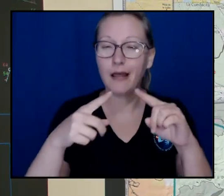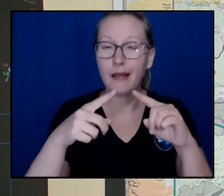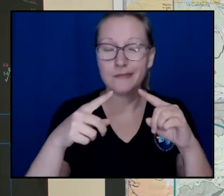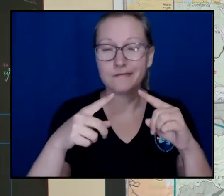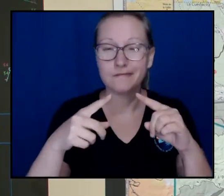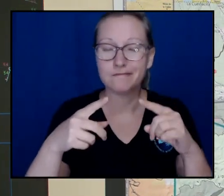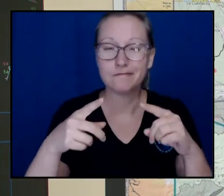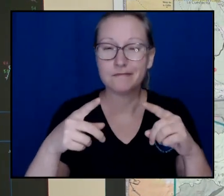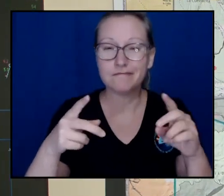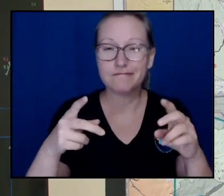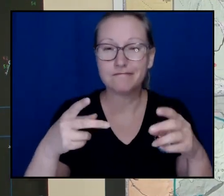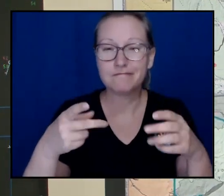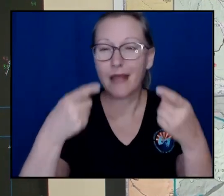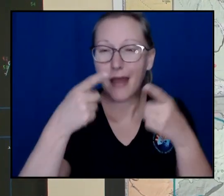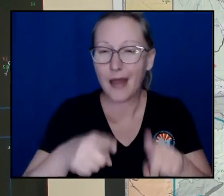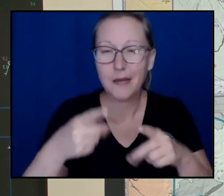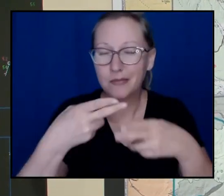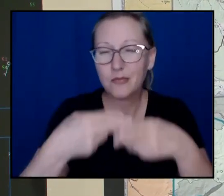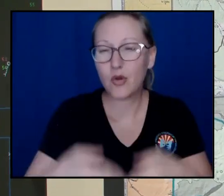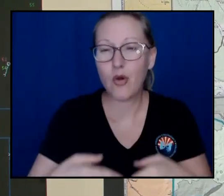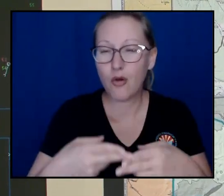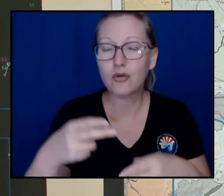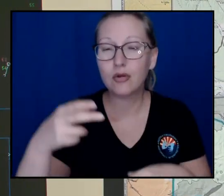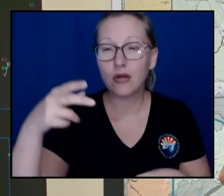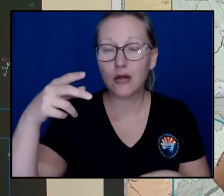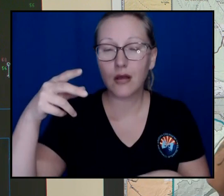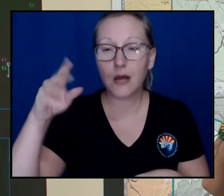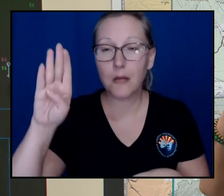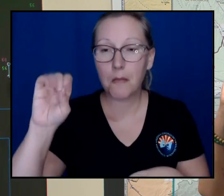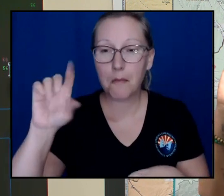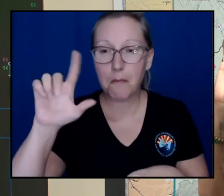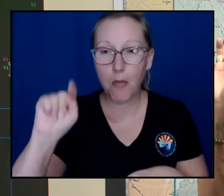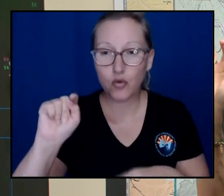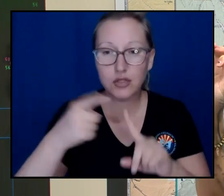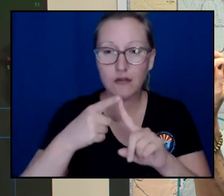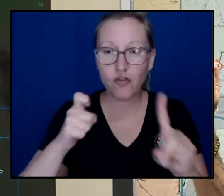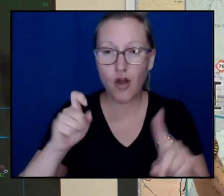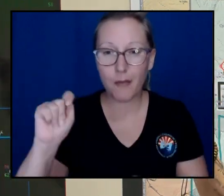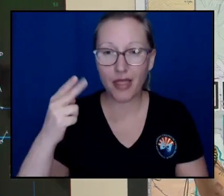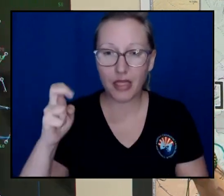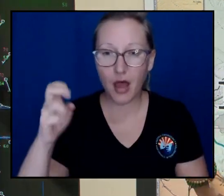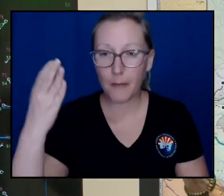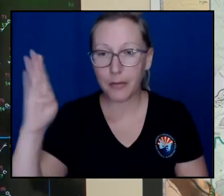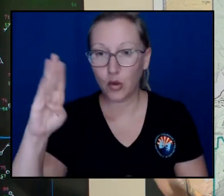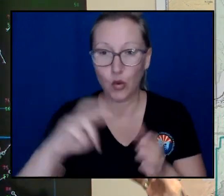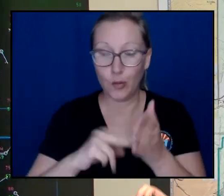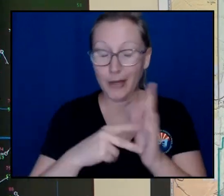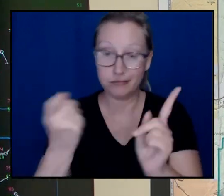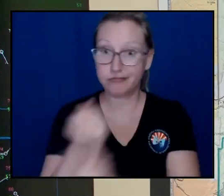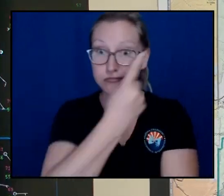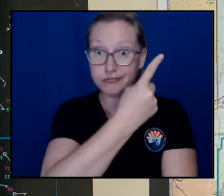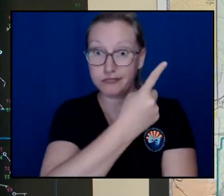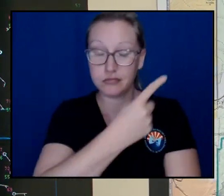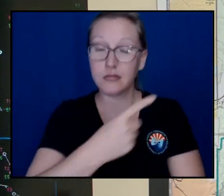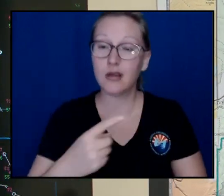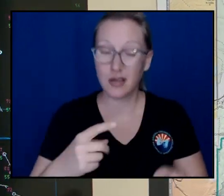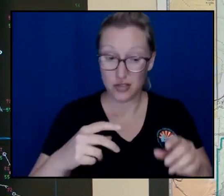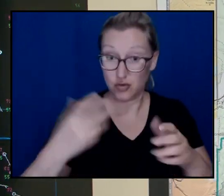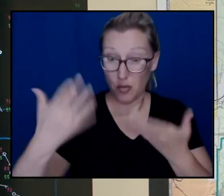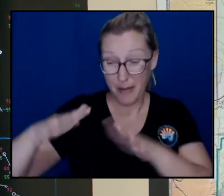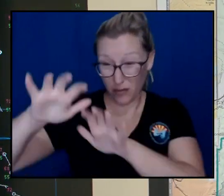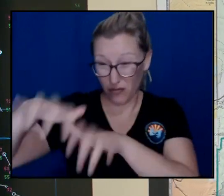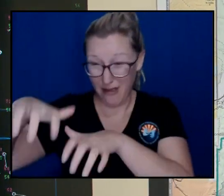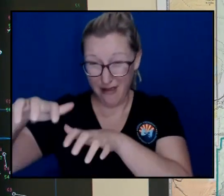it literally means that lightning is being discharged out of its parent thunderstorm and going to the